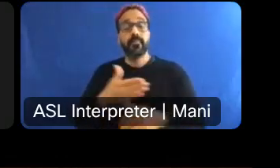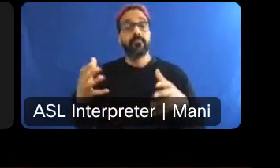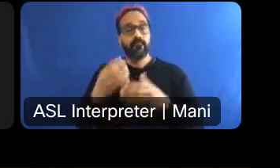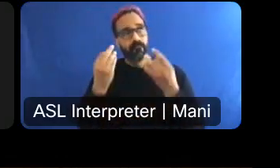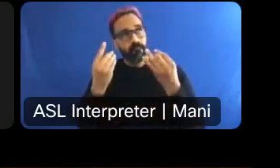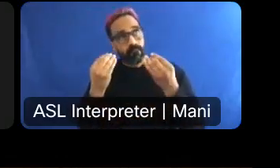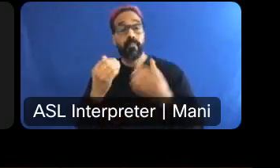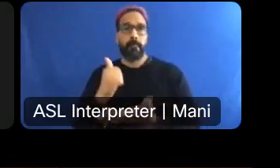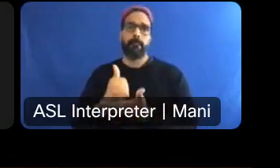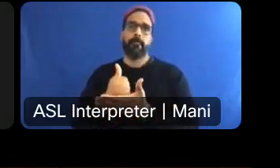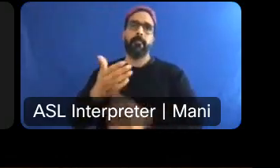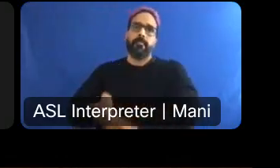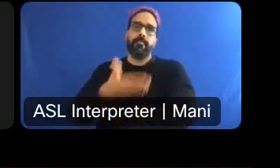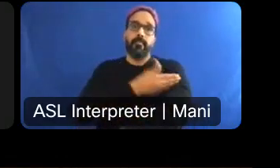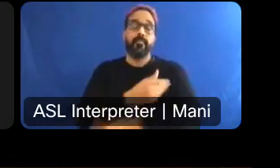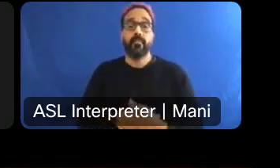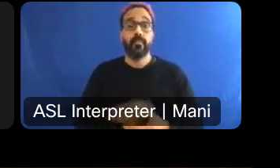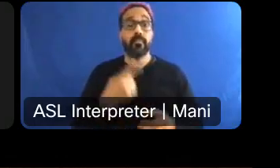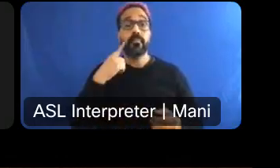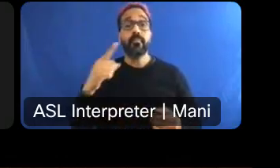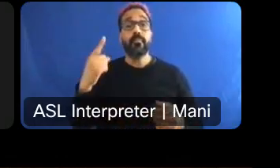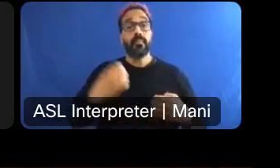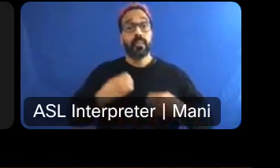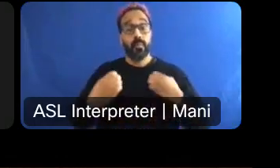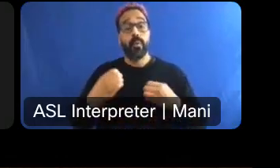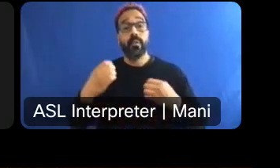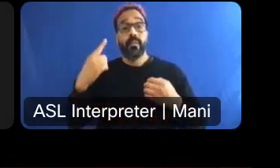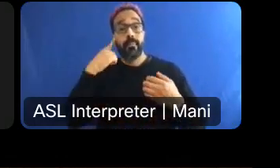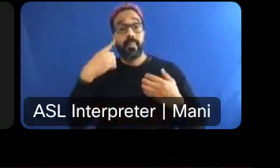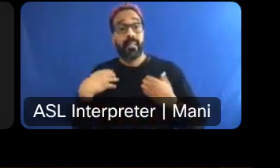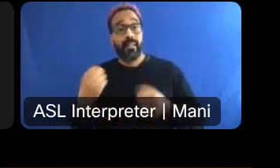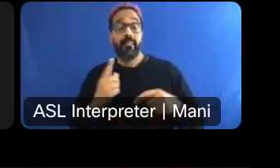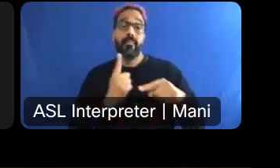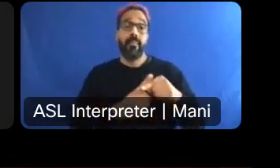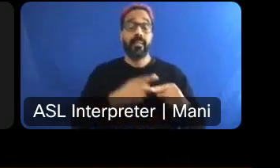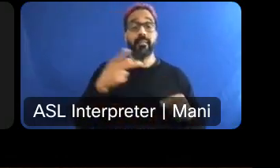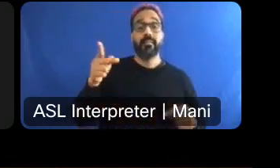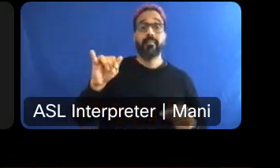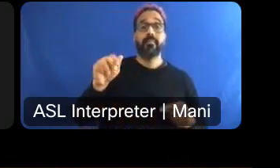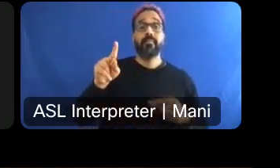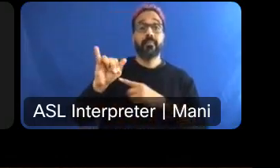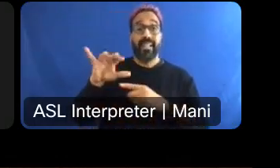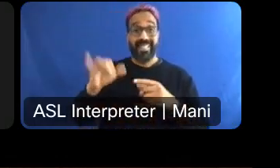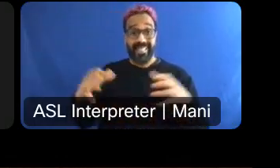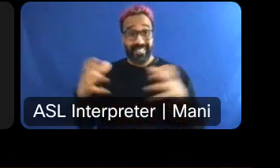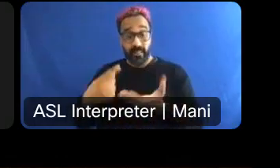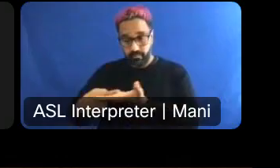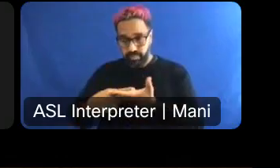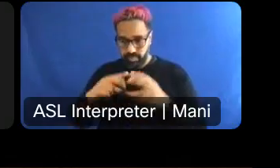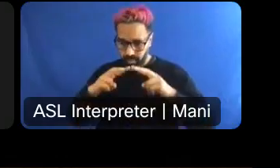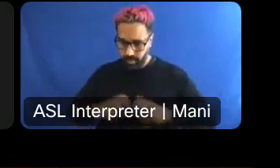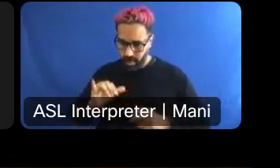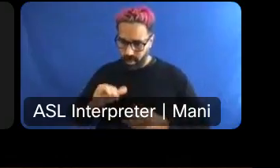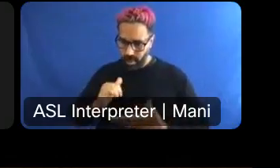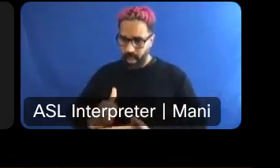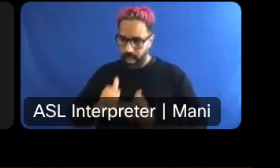brain injury, it can help us consider how to meet the individual needs and how we can continuously respond effectively to